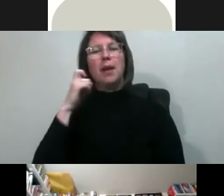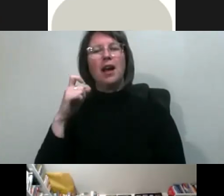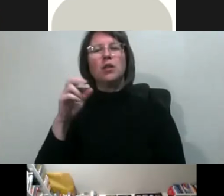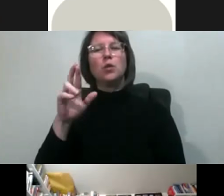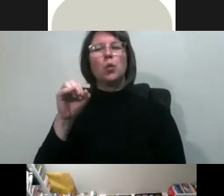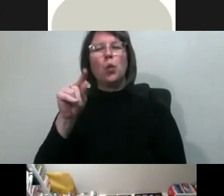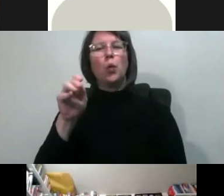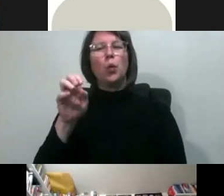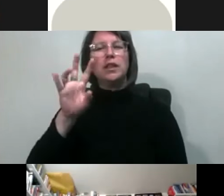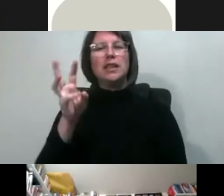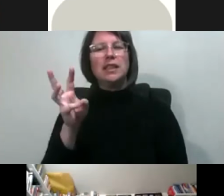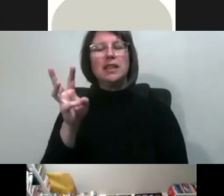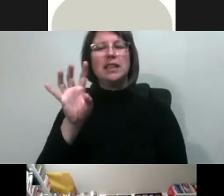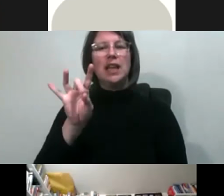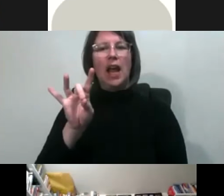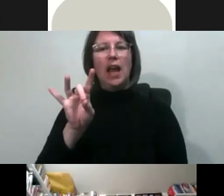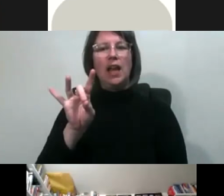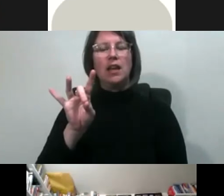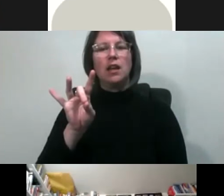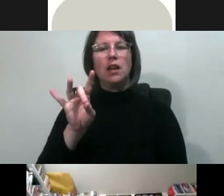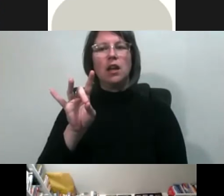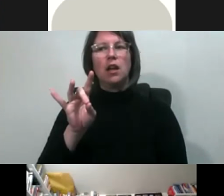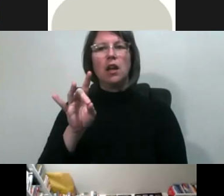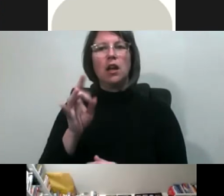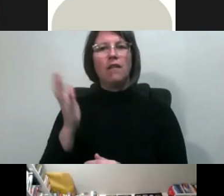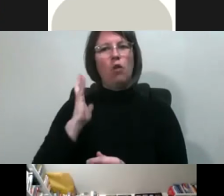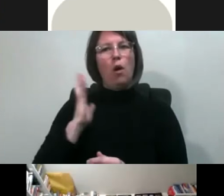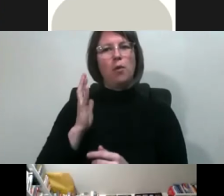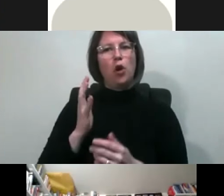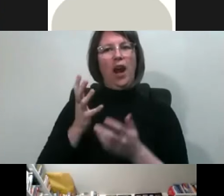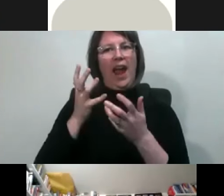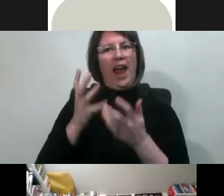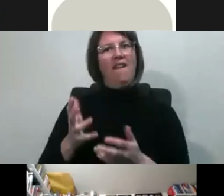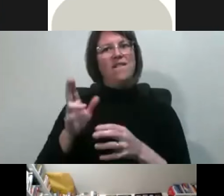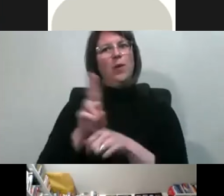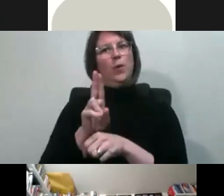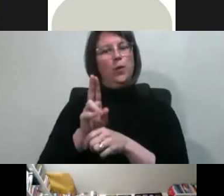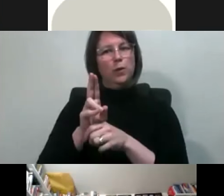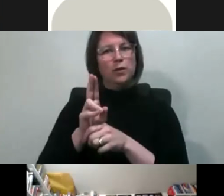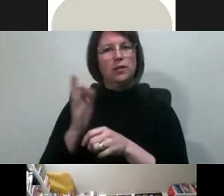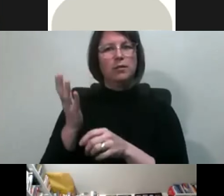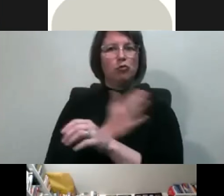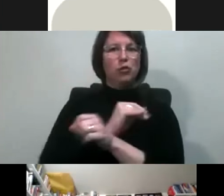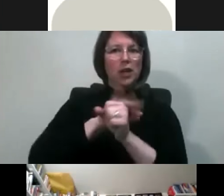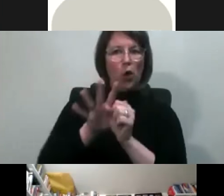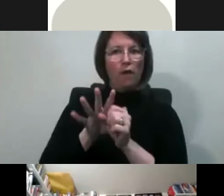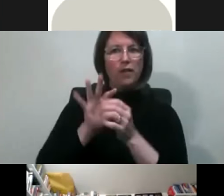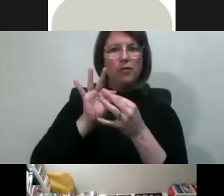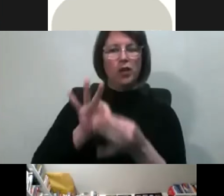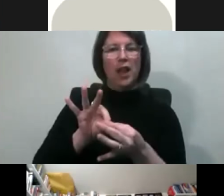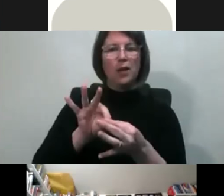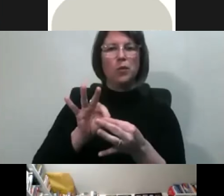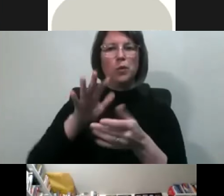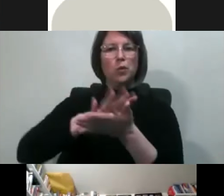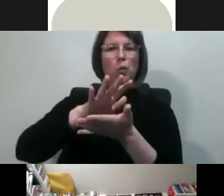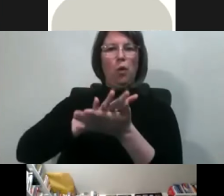the former most heavily used trips back in the pre-COVID ridership numbers that we had were surrounding the